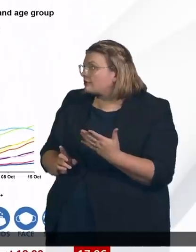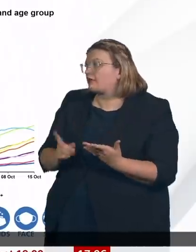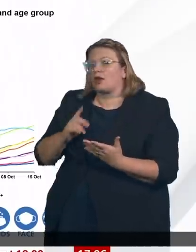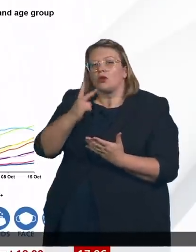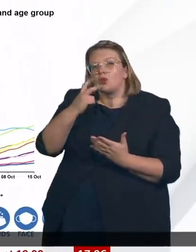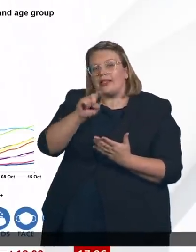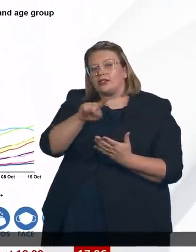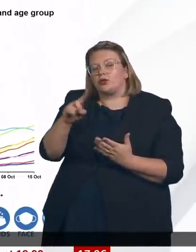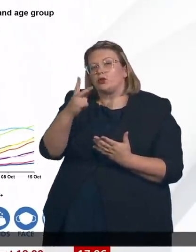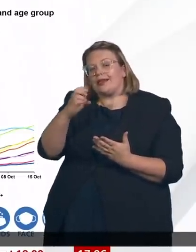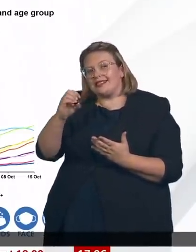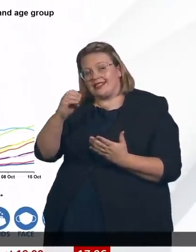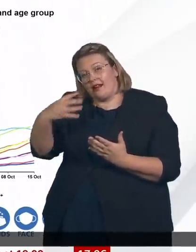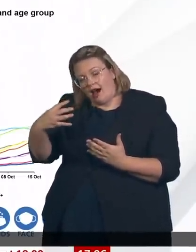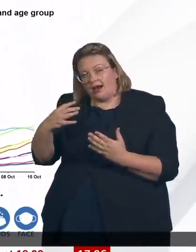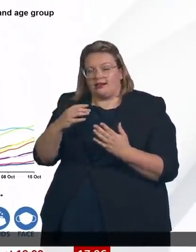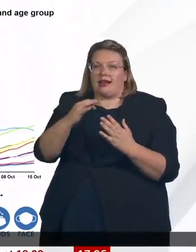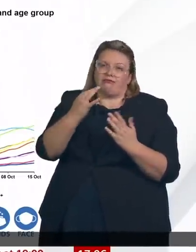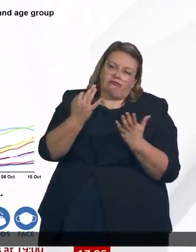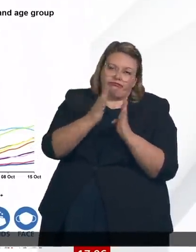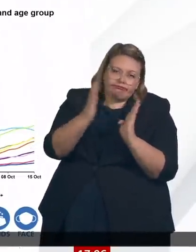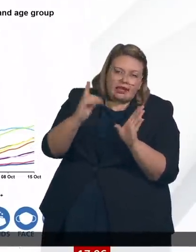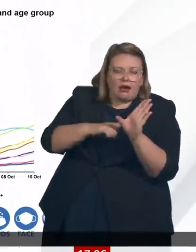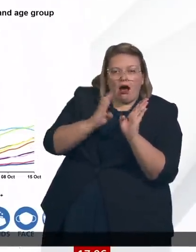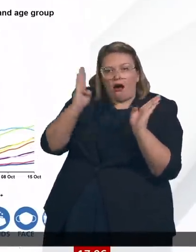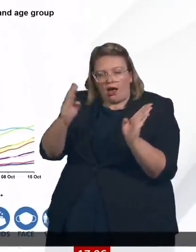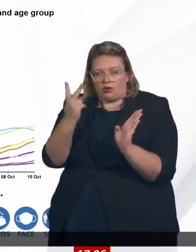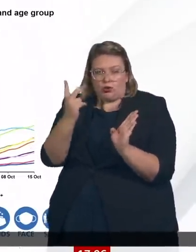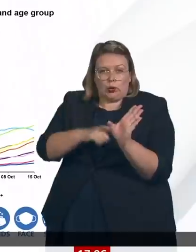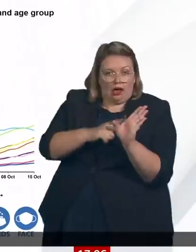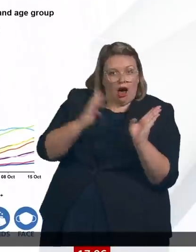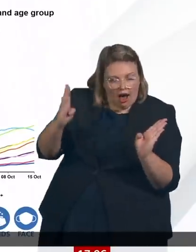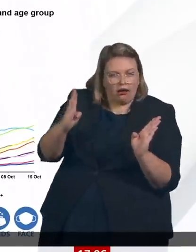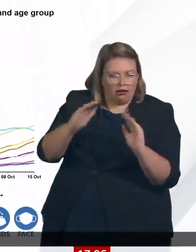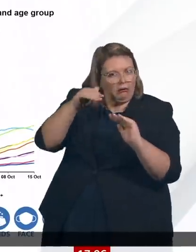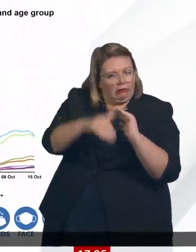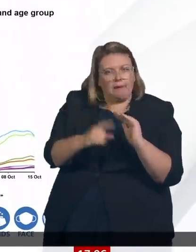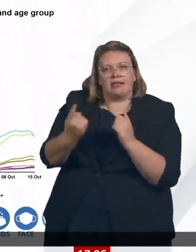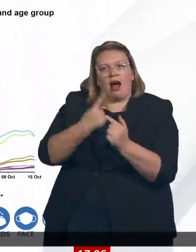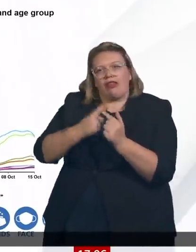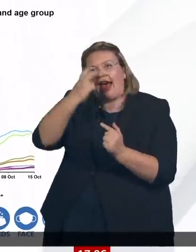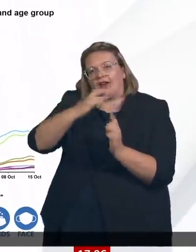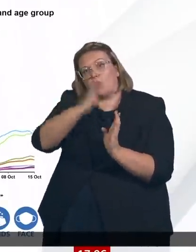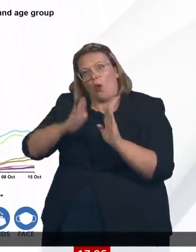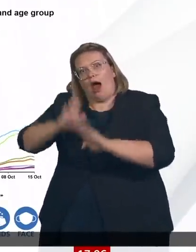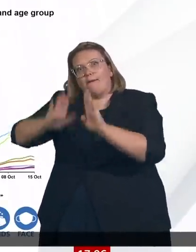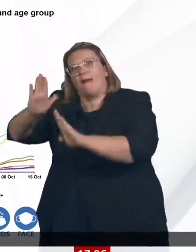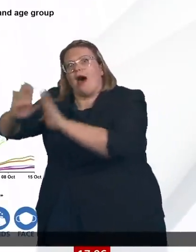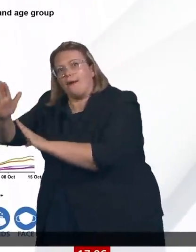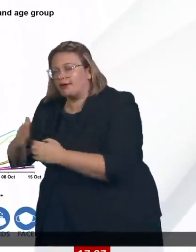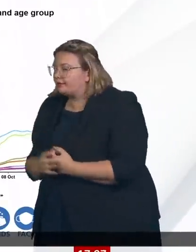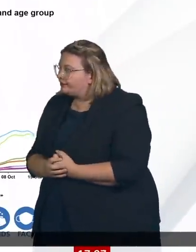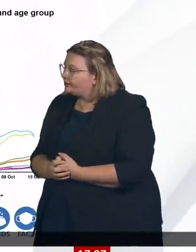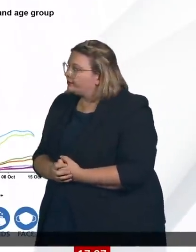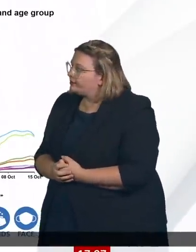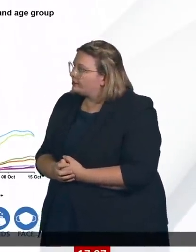29s, but the continuing increase in case rates in the other ages. Next slide, please. And the